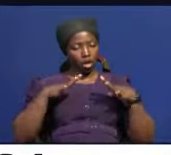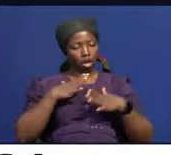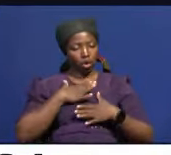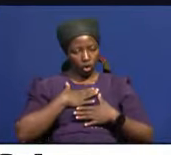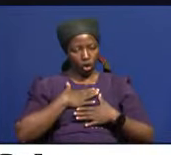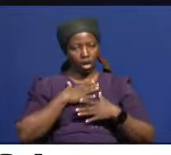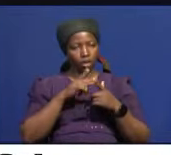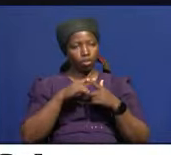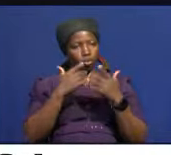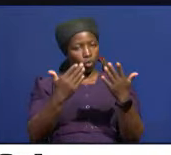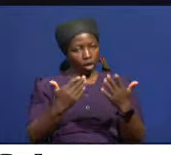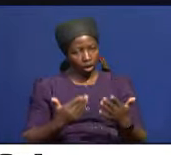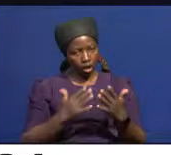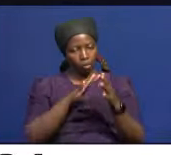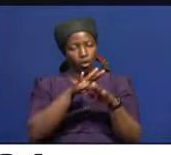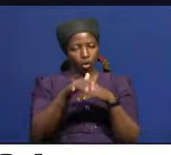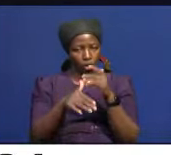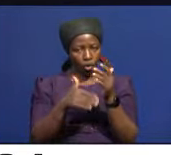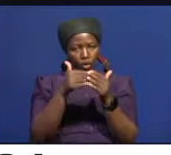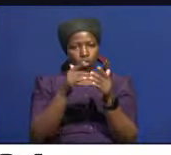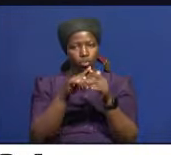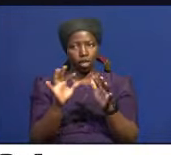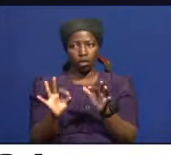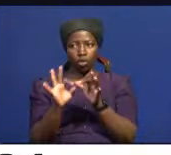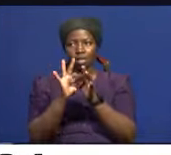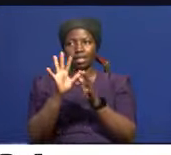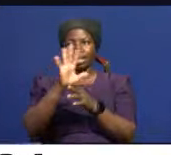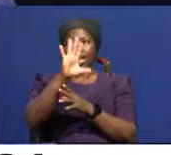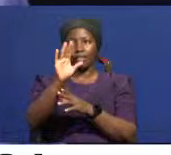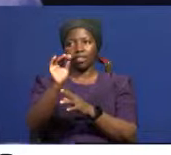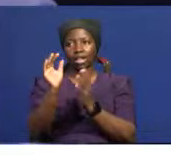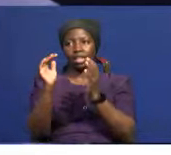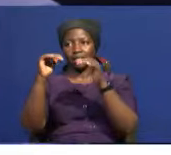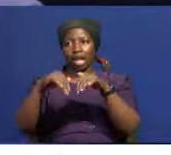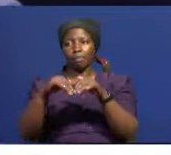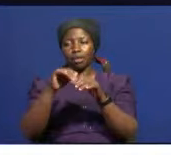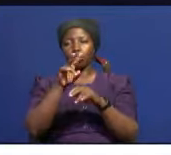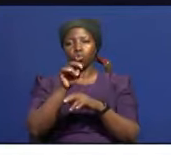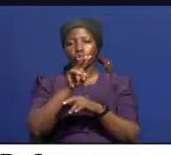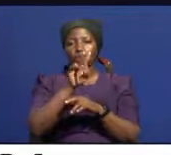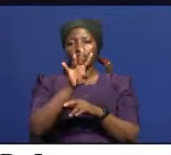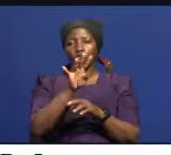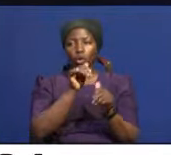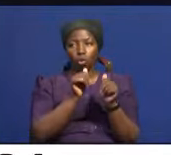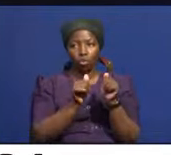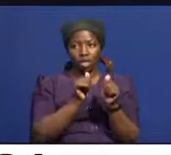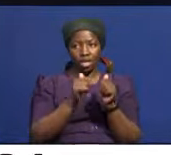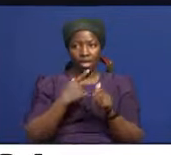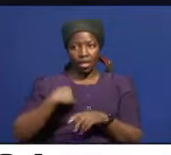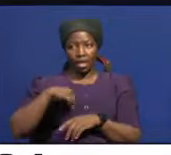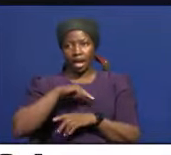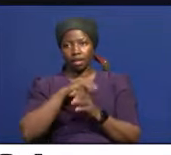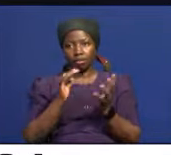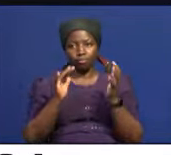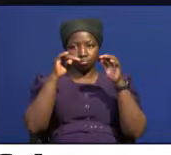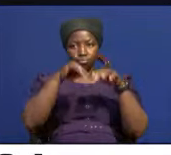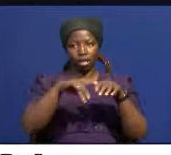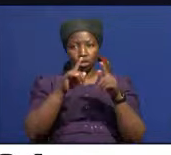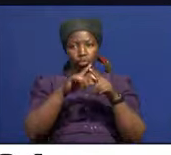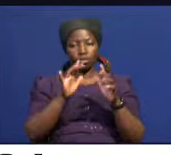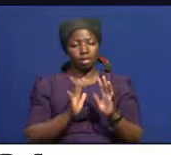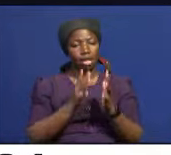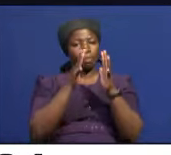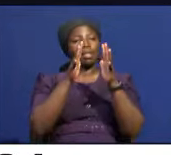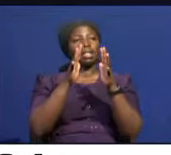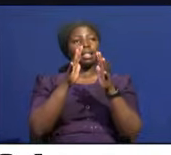all to the Connected Africa Summit 2024, at which we gather to inaugurate the sunrise